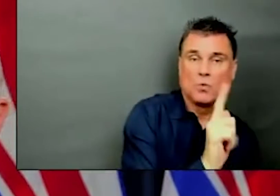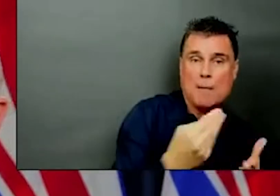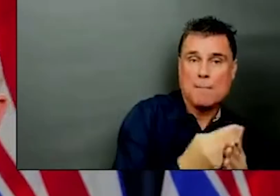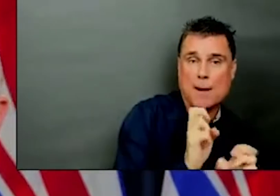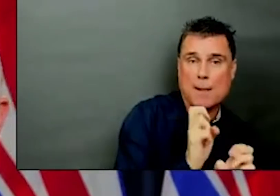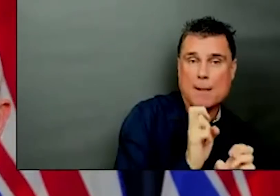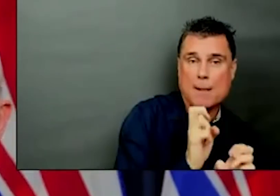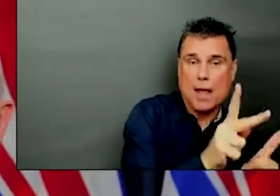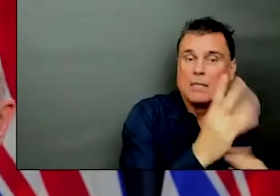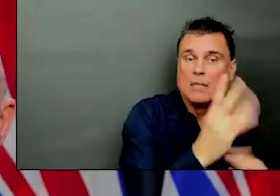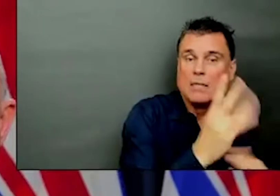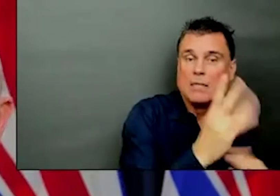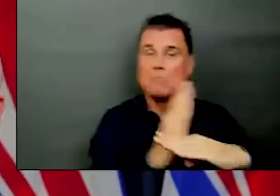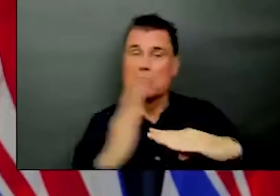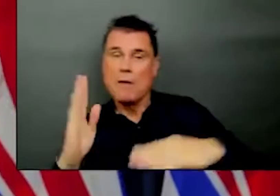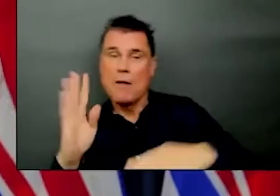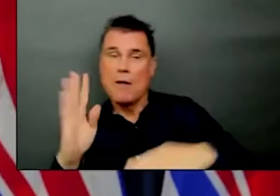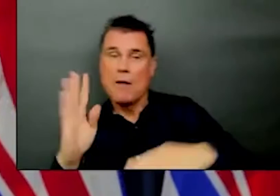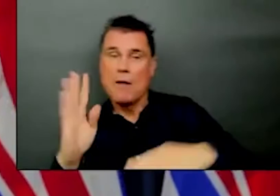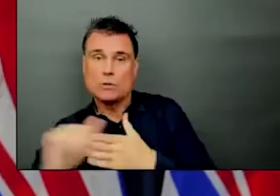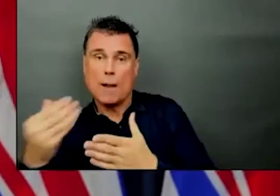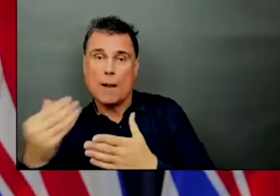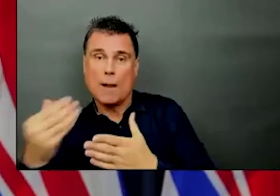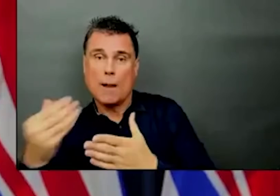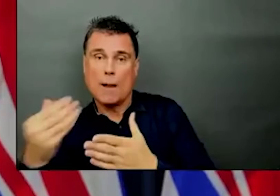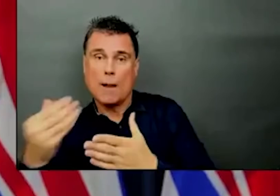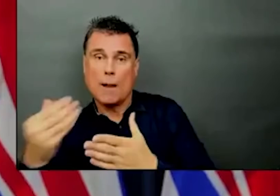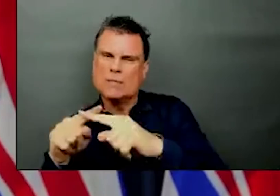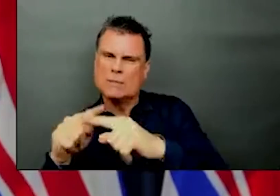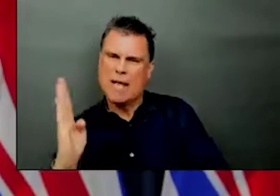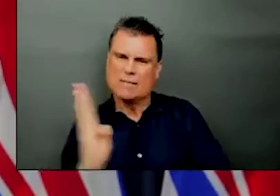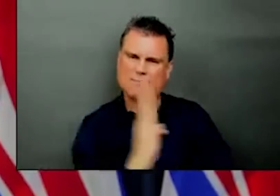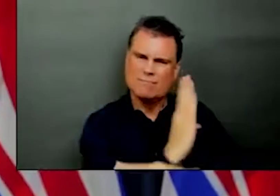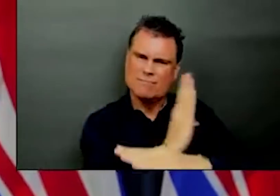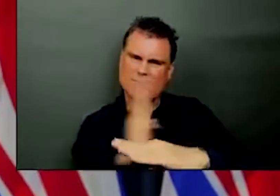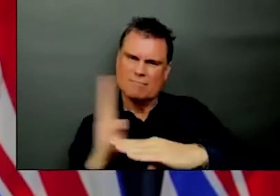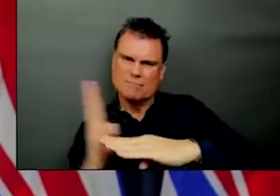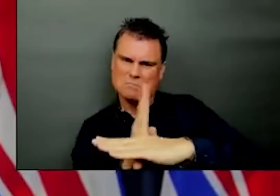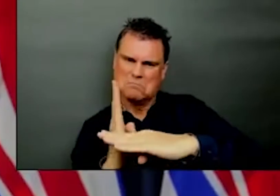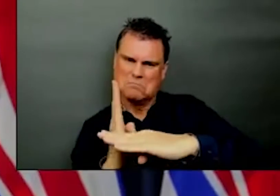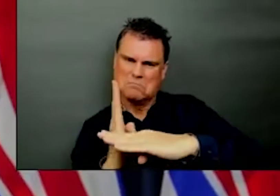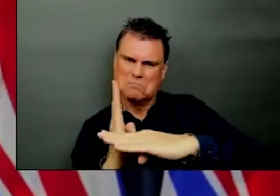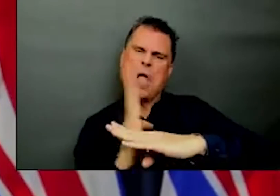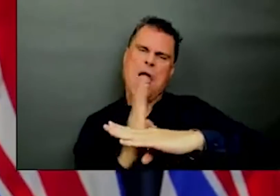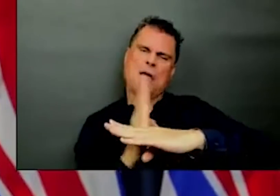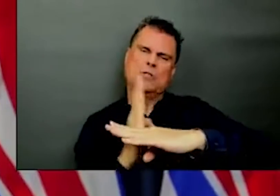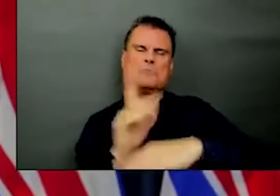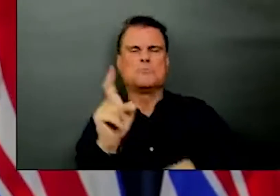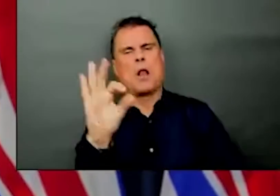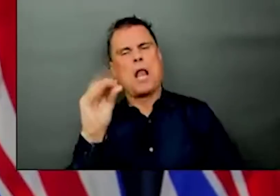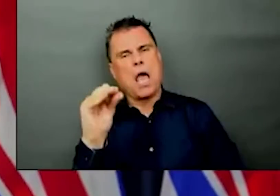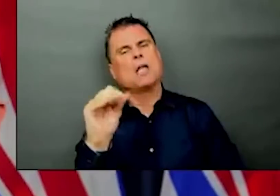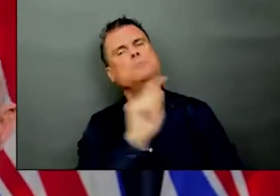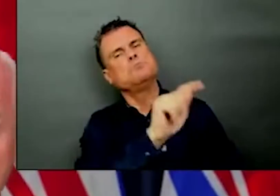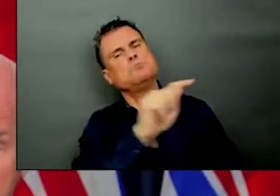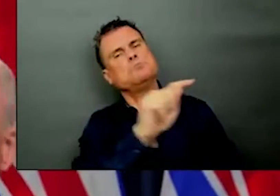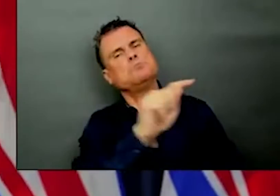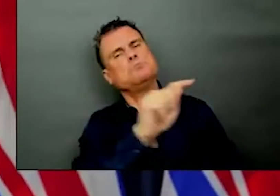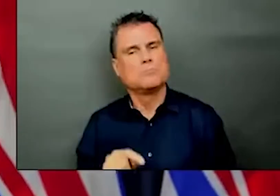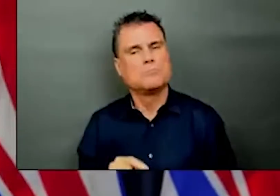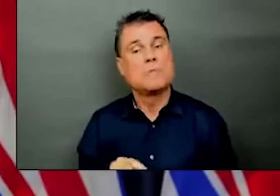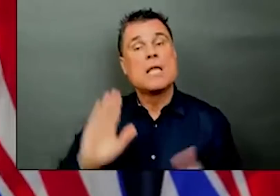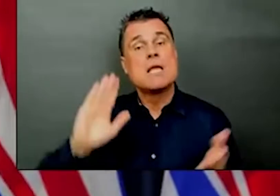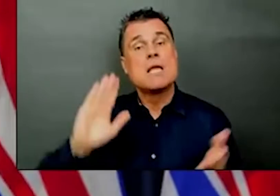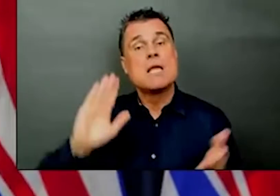the average is $190. Some provinces, Saskatchewan, for example, did not give any rebate.